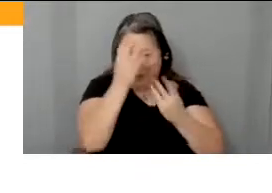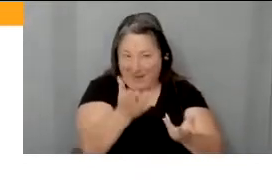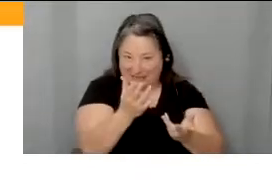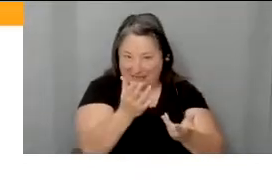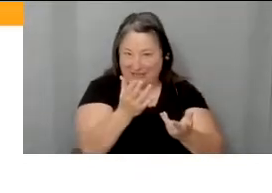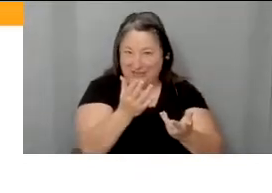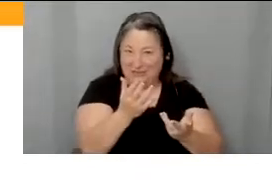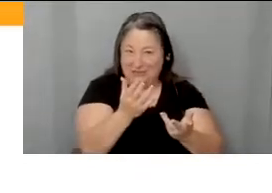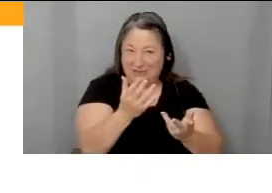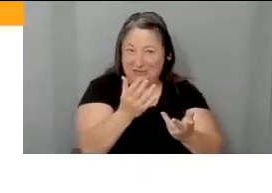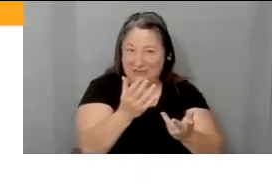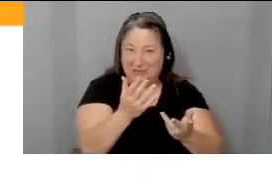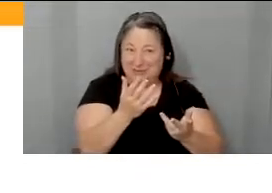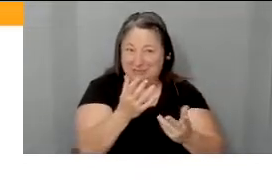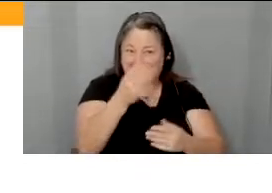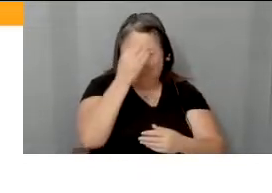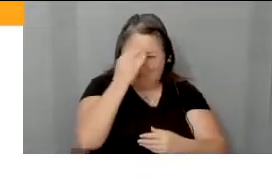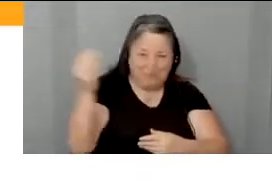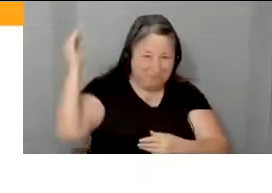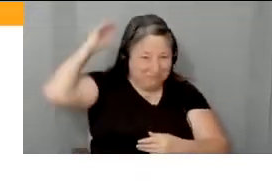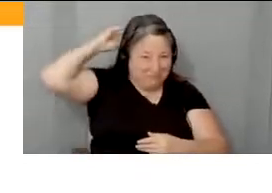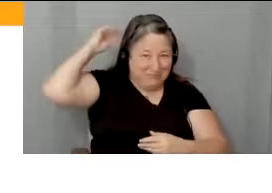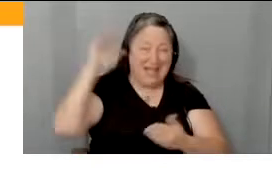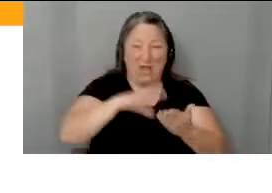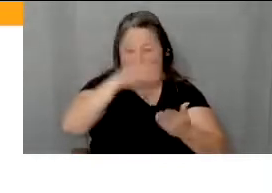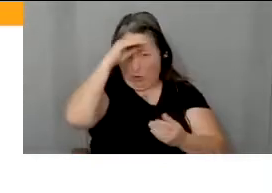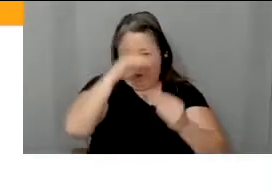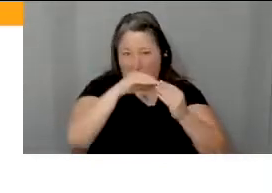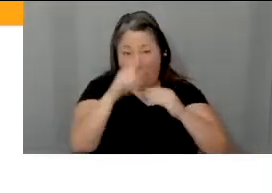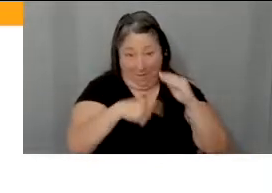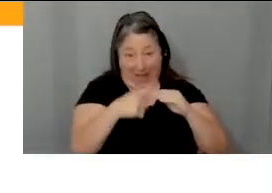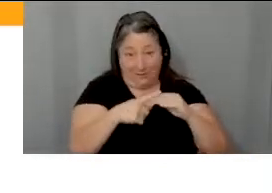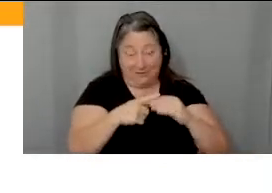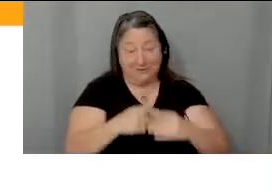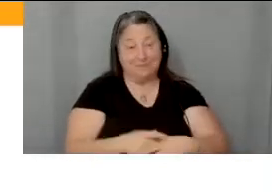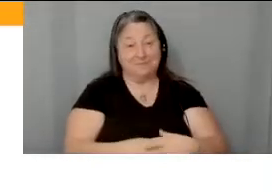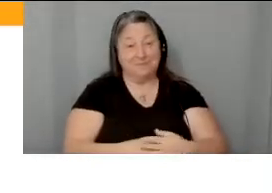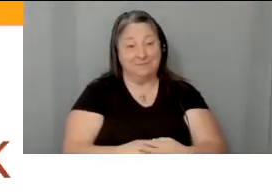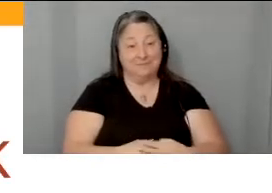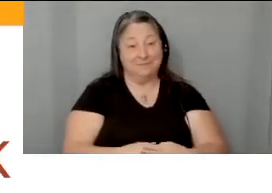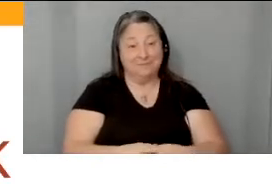that we need to learn a lot more about. Next slide, please.